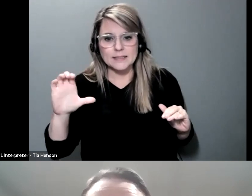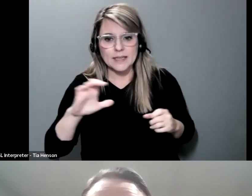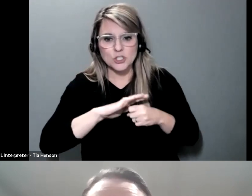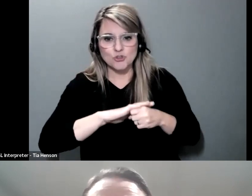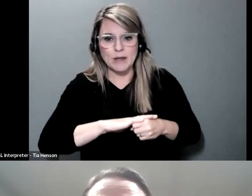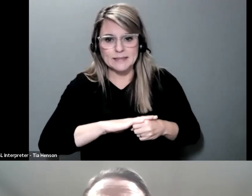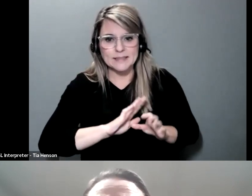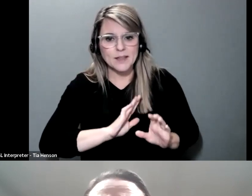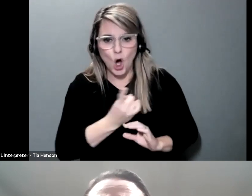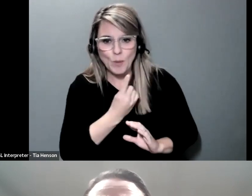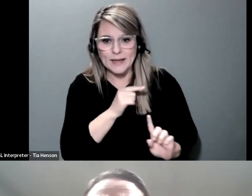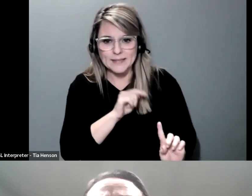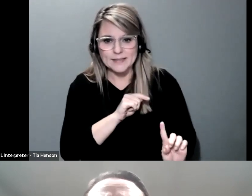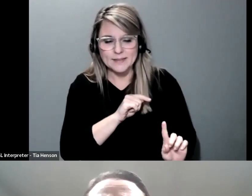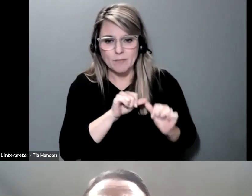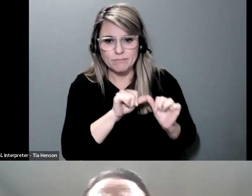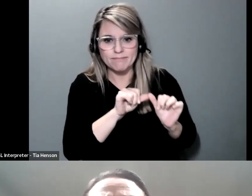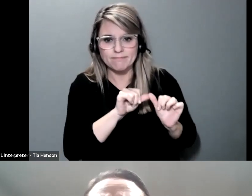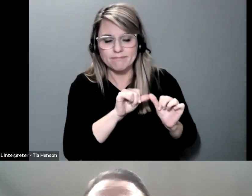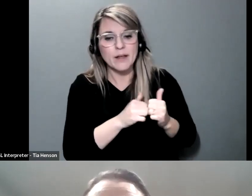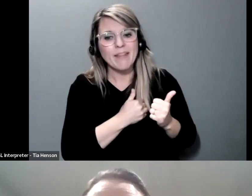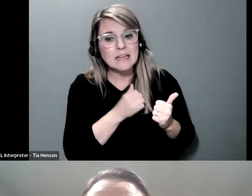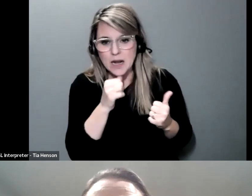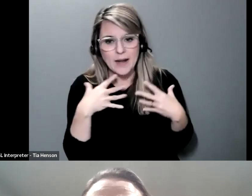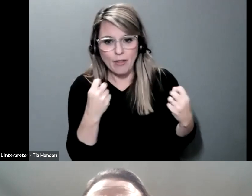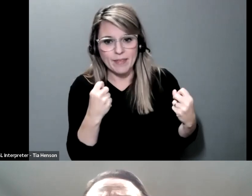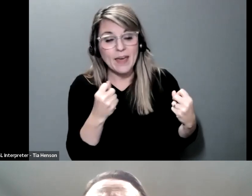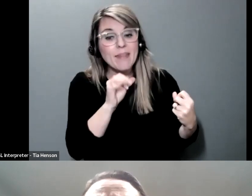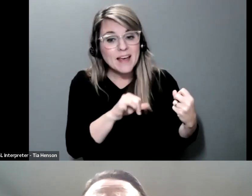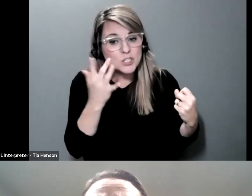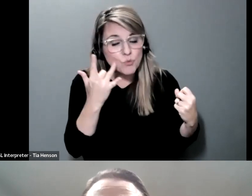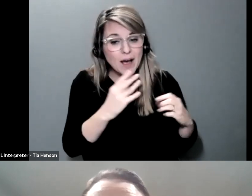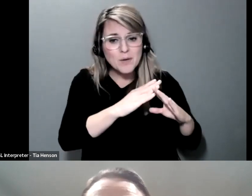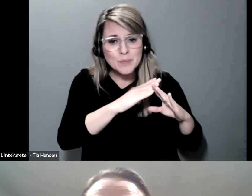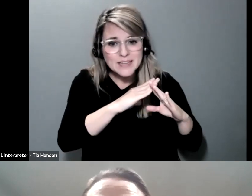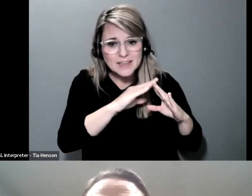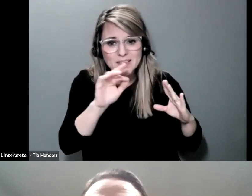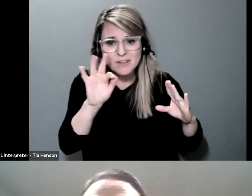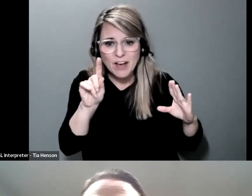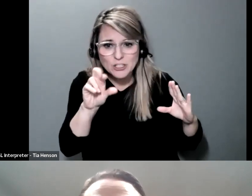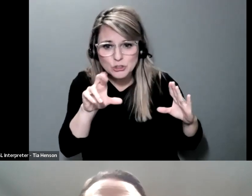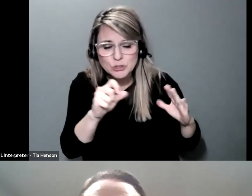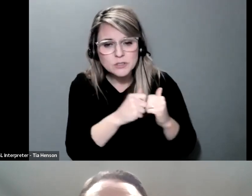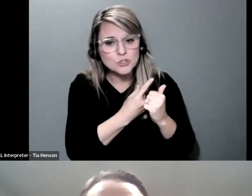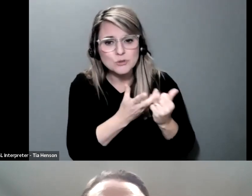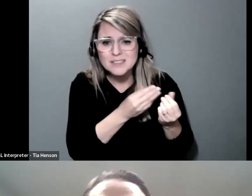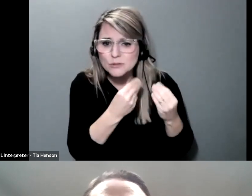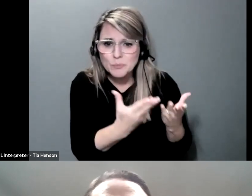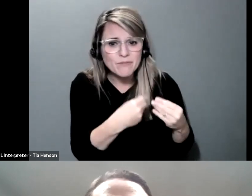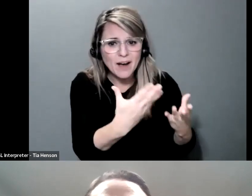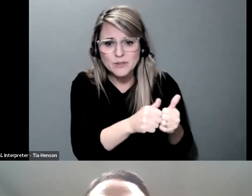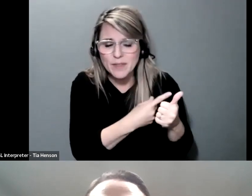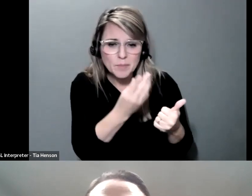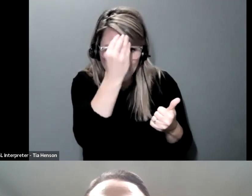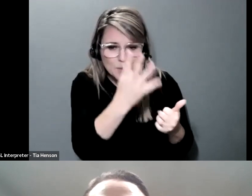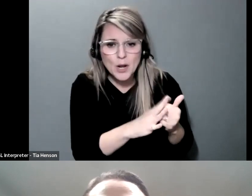healthy for them. And that's why trying to help them have protective factors is just so important. But a healthy time,